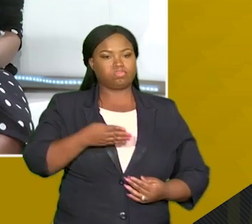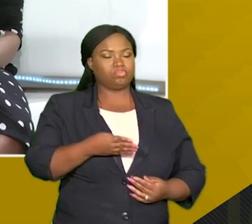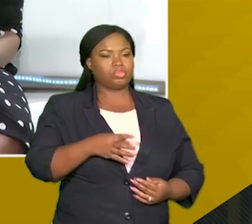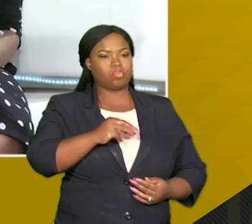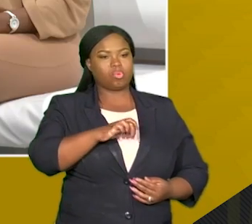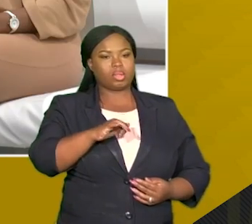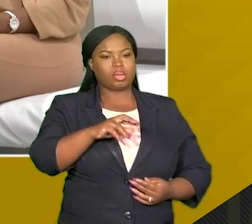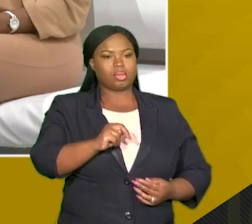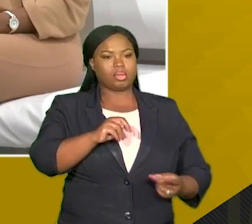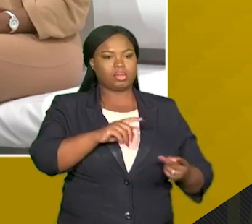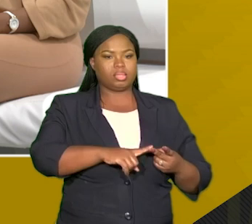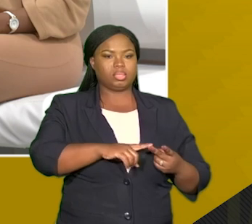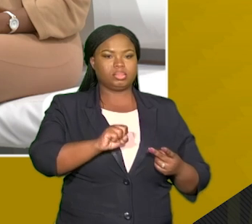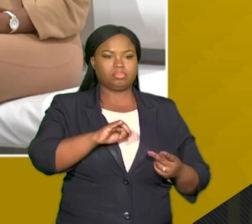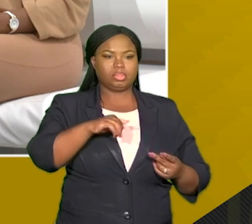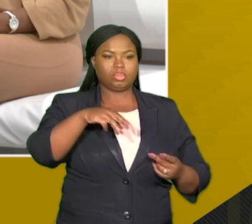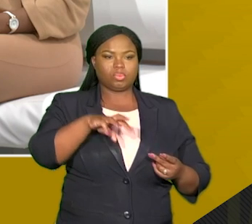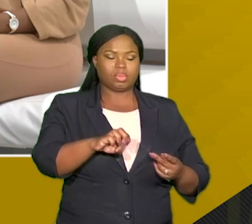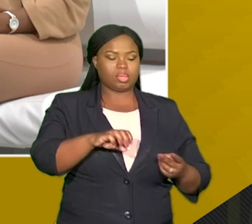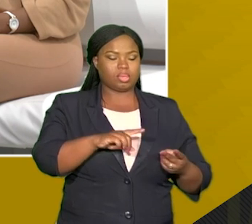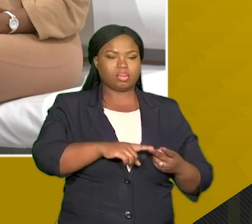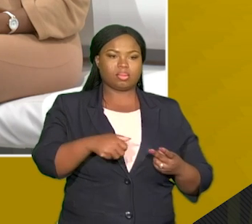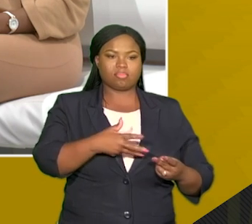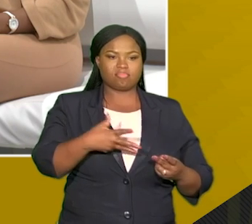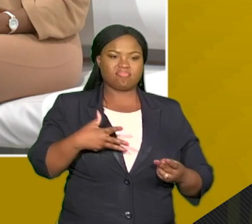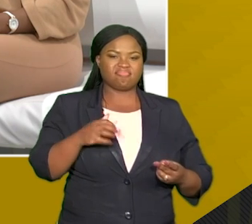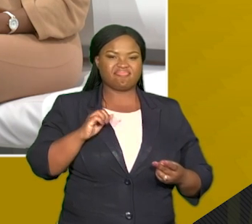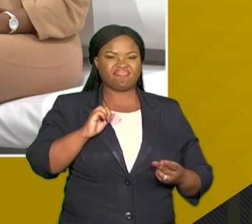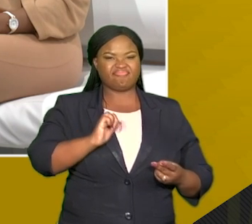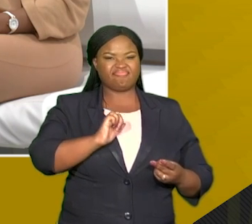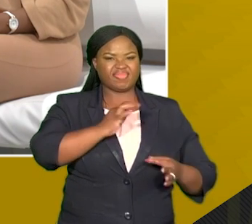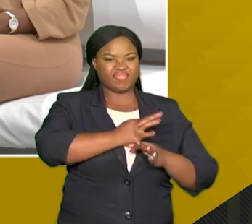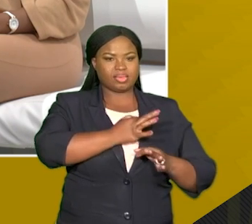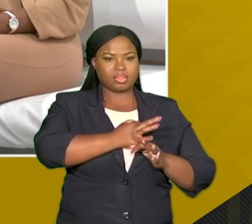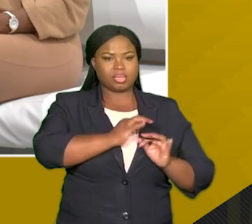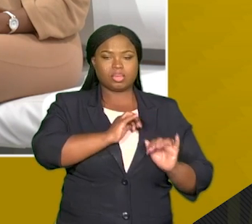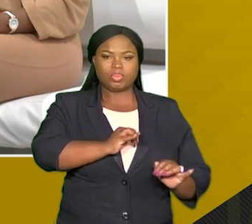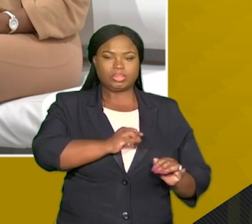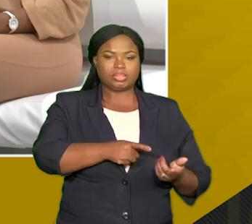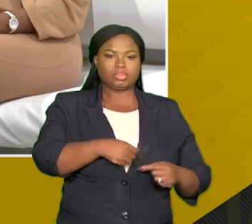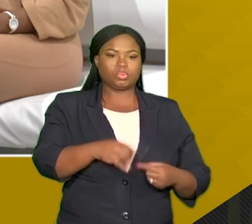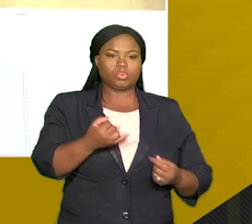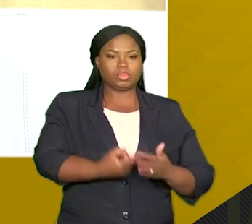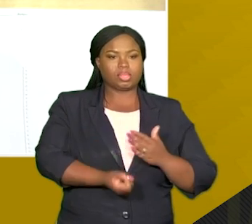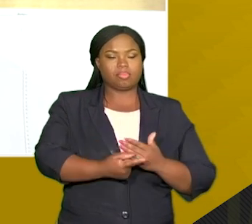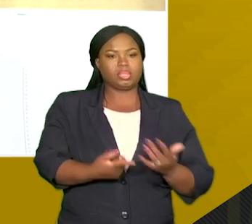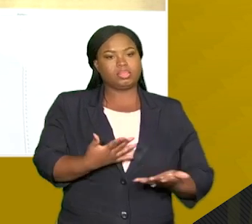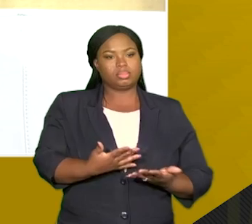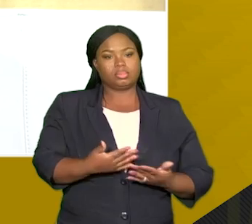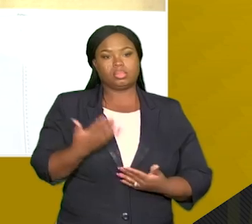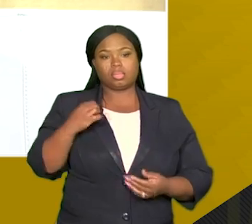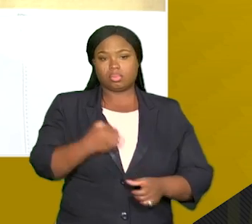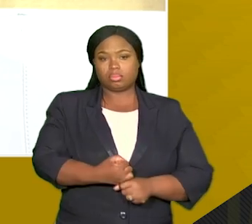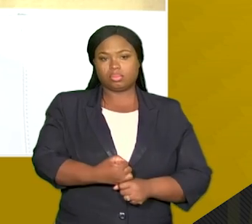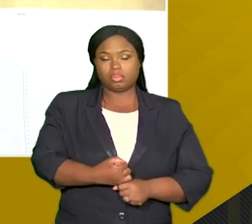we joined by Simpiwe, who is the daughter, and mom Daphne, who had, you know, your father was injured while in the line of duty, and this happened last year, so